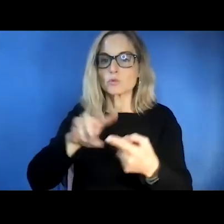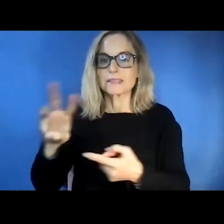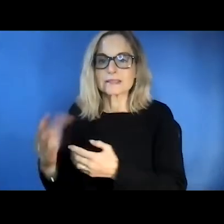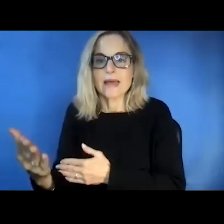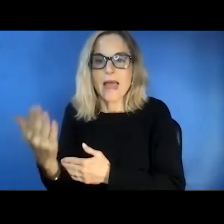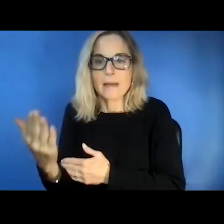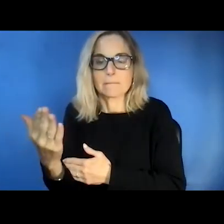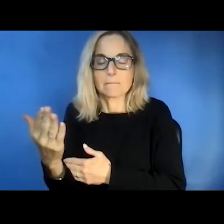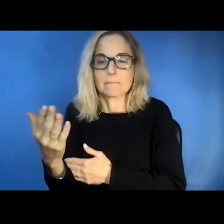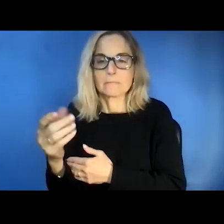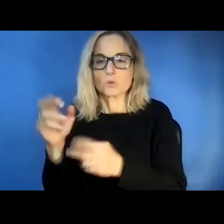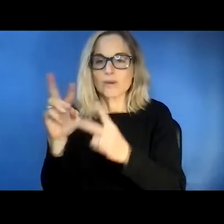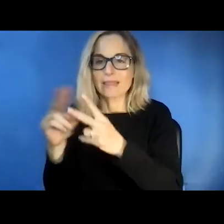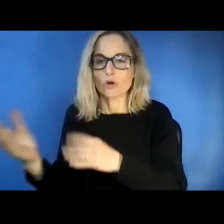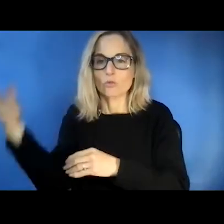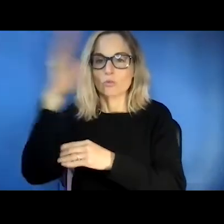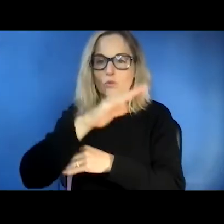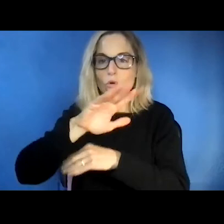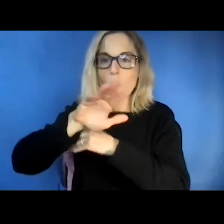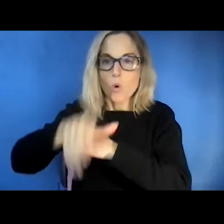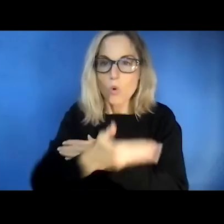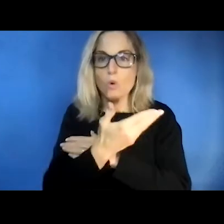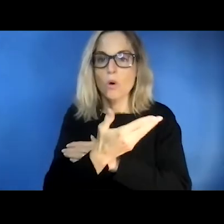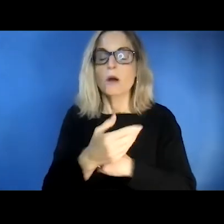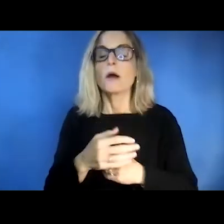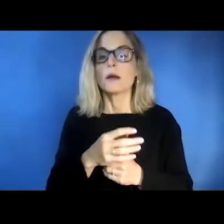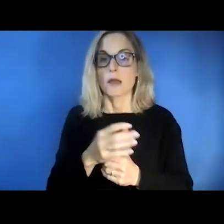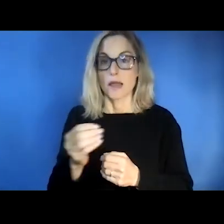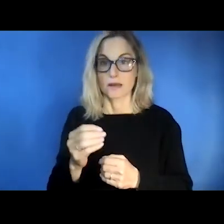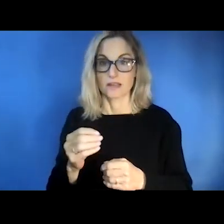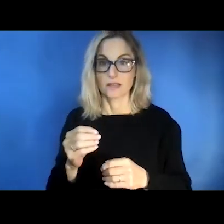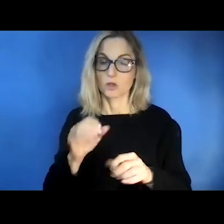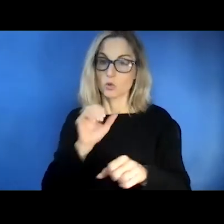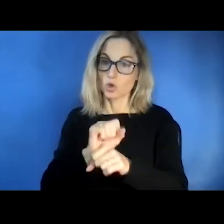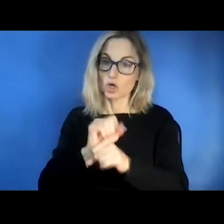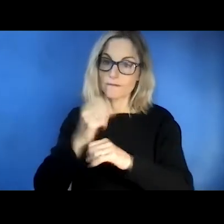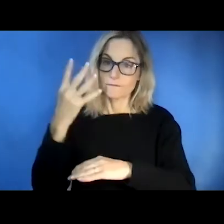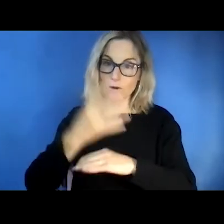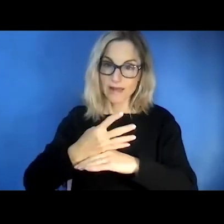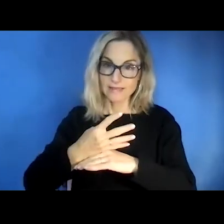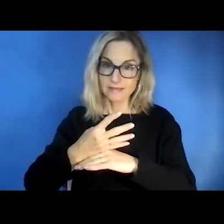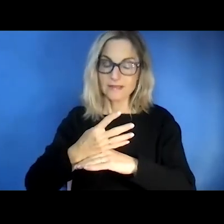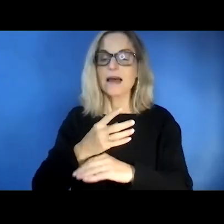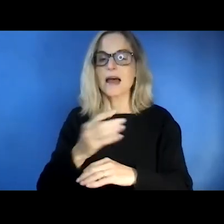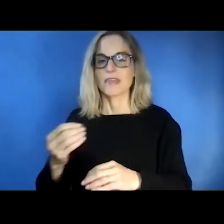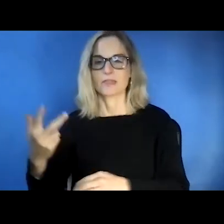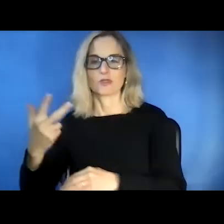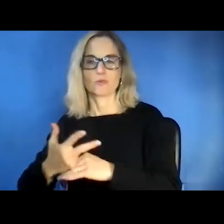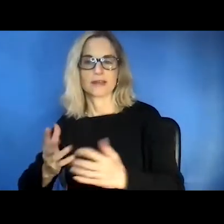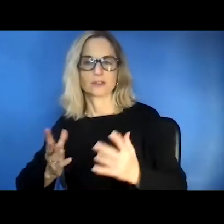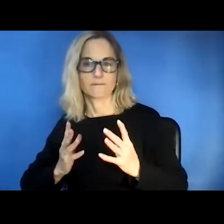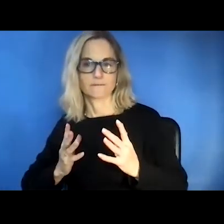12-hour shifts, 4 days a week, and then you have 3 days off. Of course, you do need the flexibility. You need to be able to work nights or